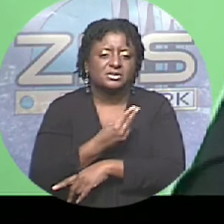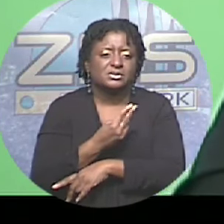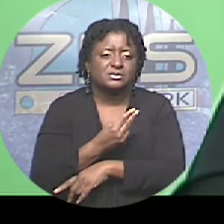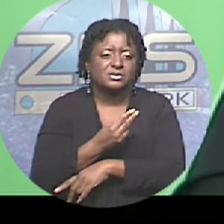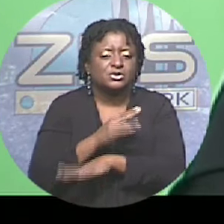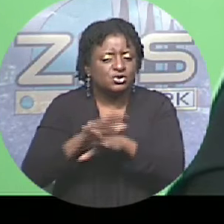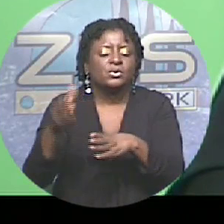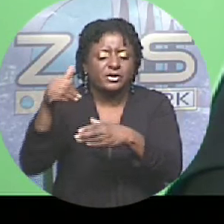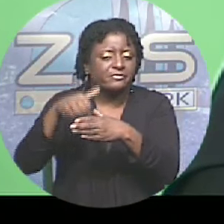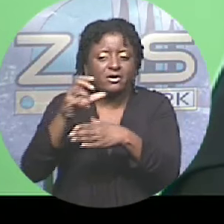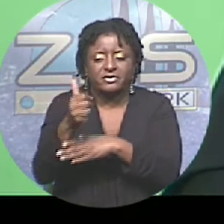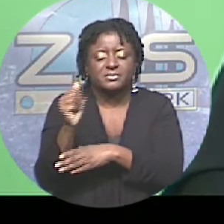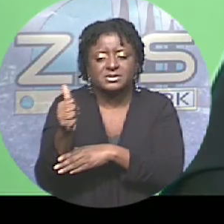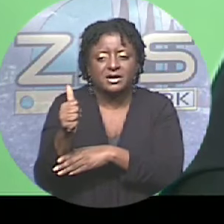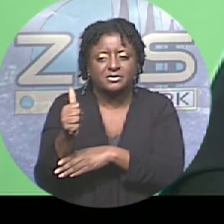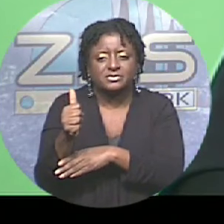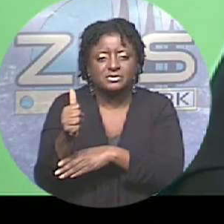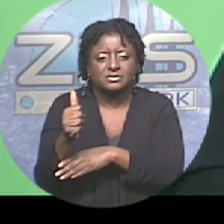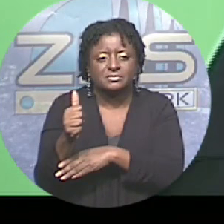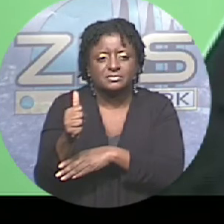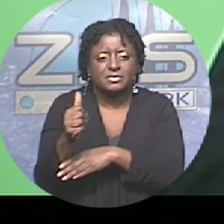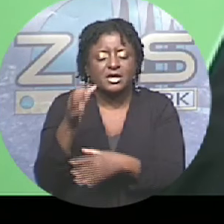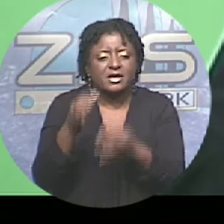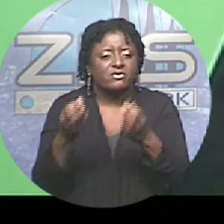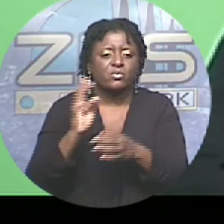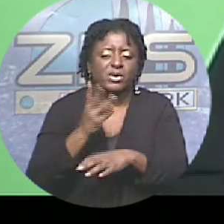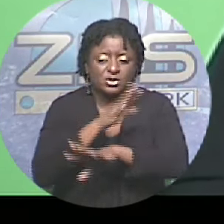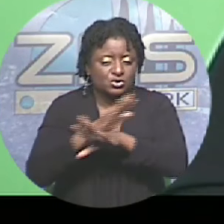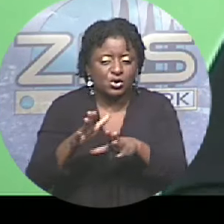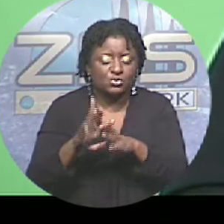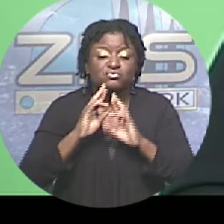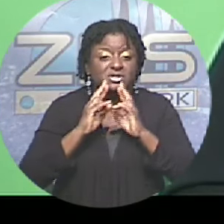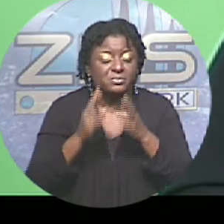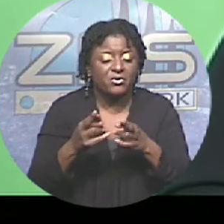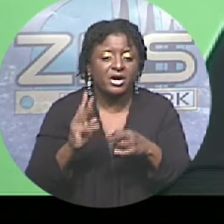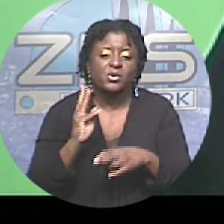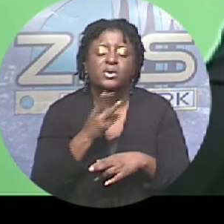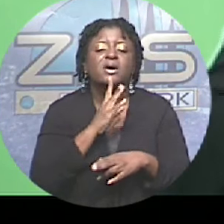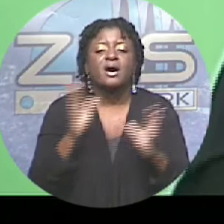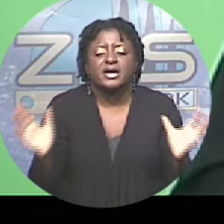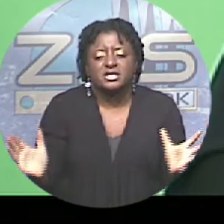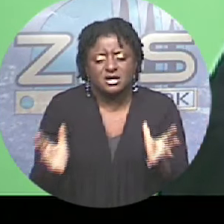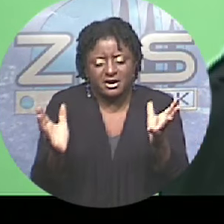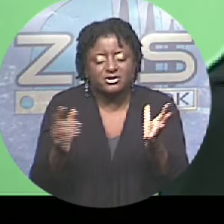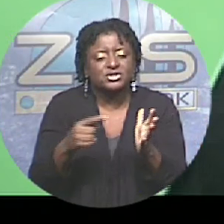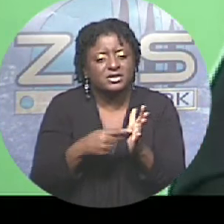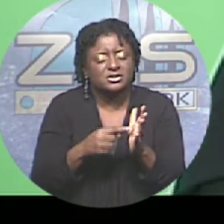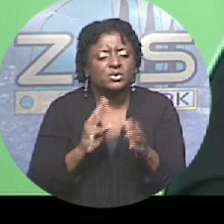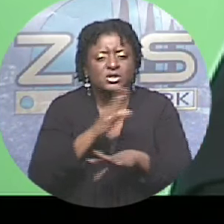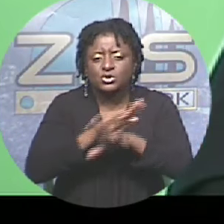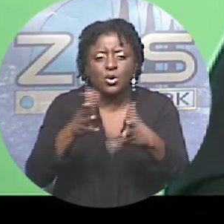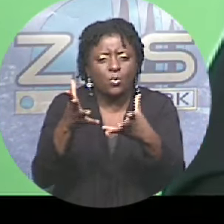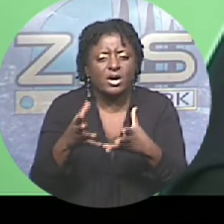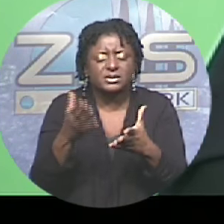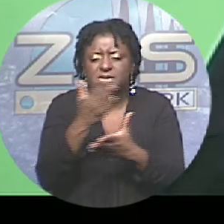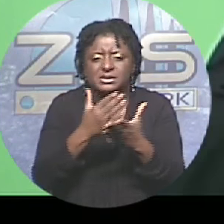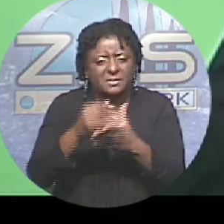do not take that kind of response to something like this, we are tacitly encouraging this. We do not want some idiot out